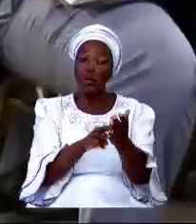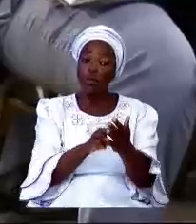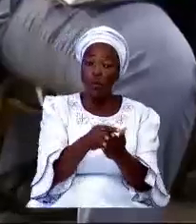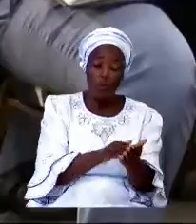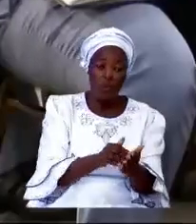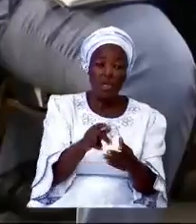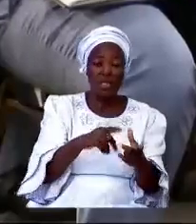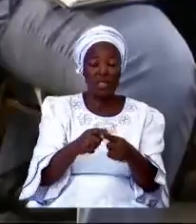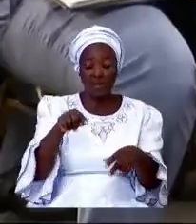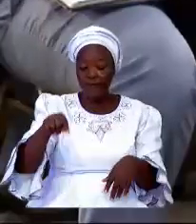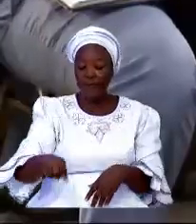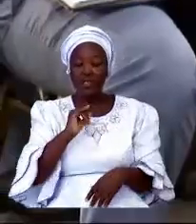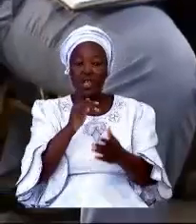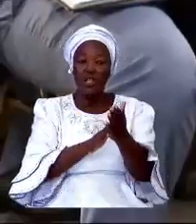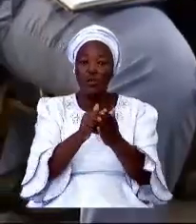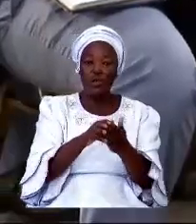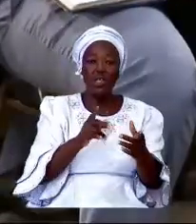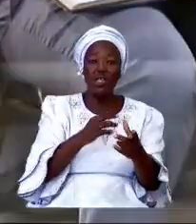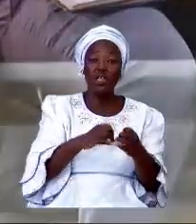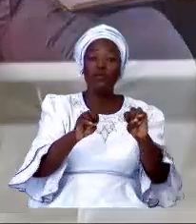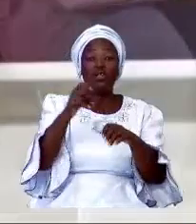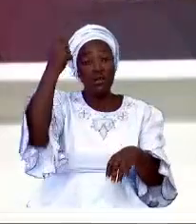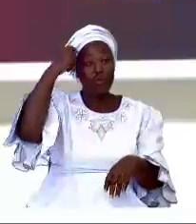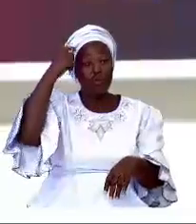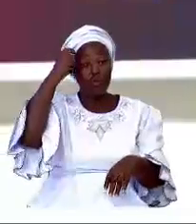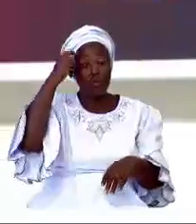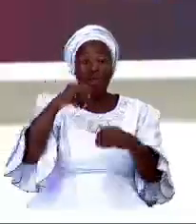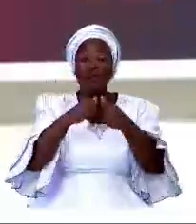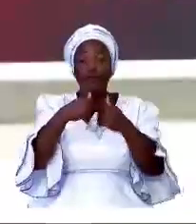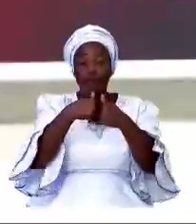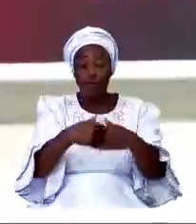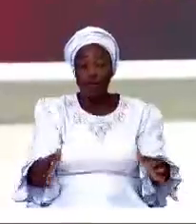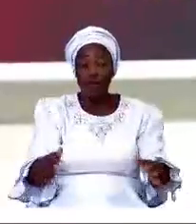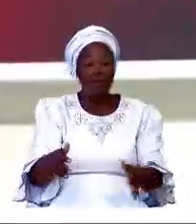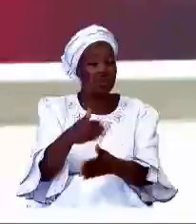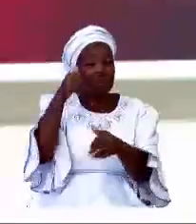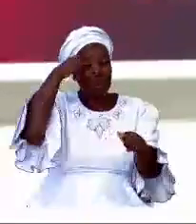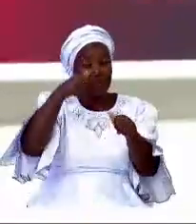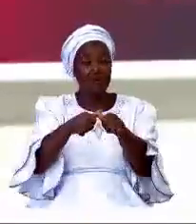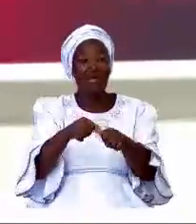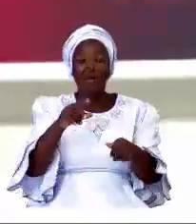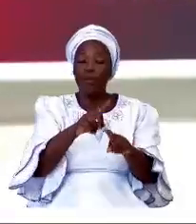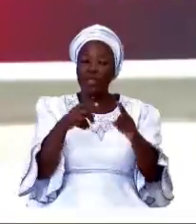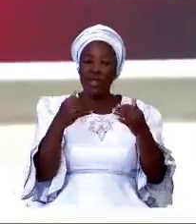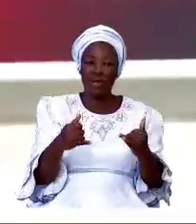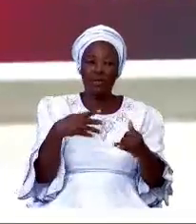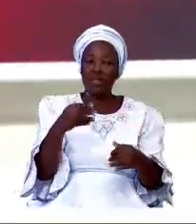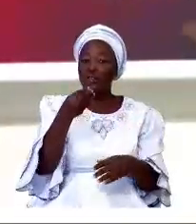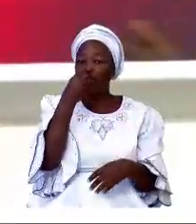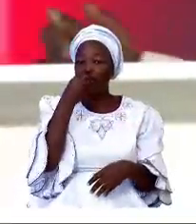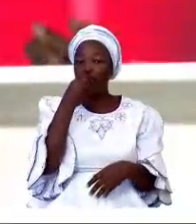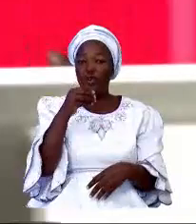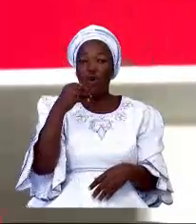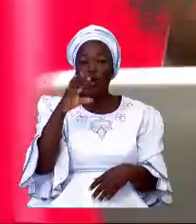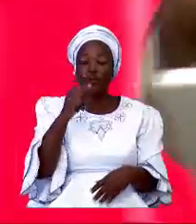weak, and the feet are weak, and the head, the brain will even lose memory. But